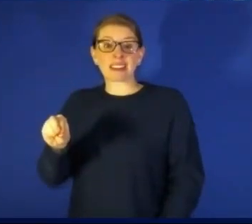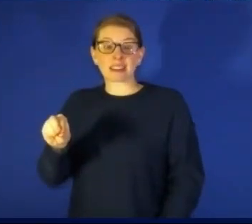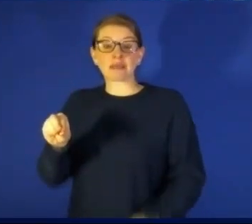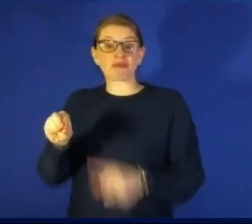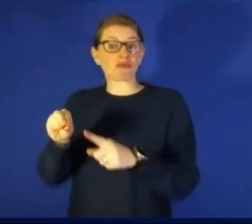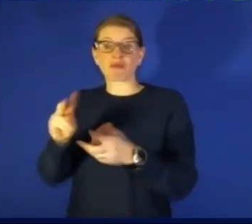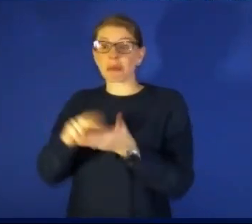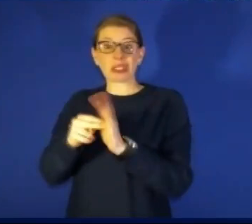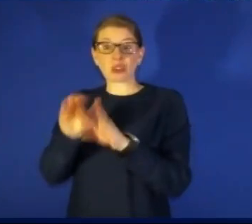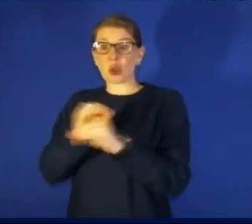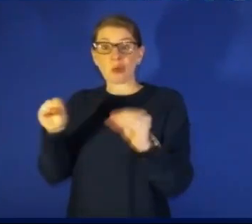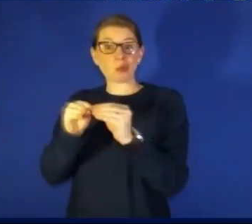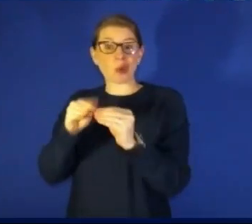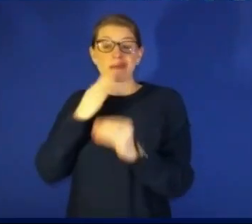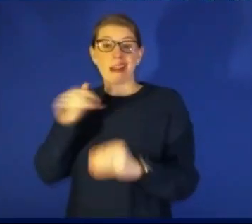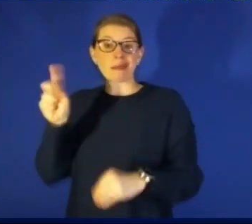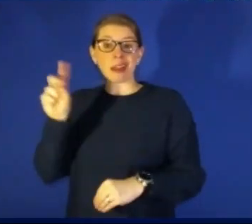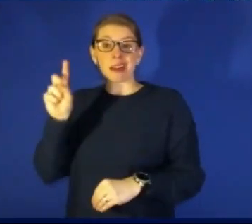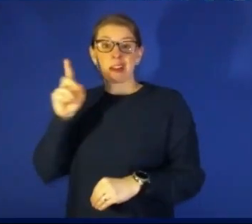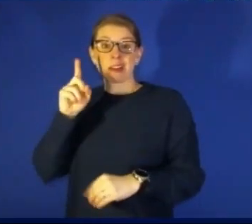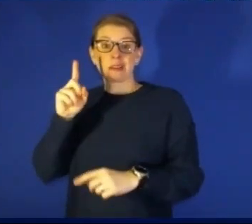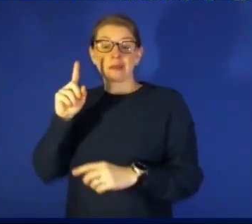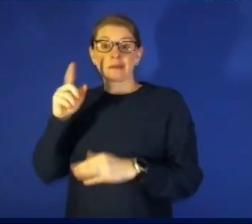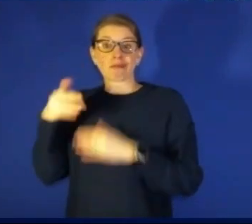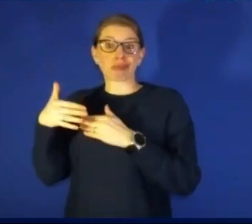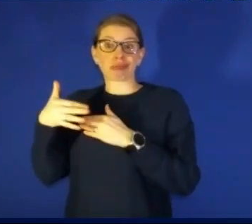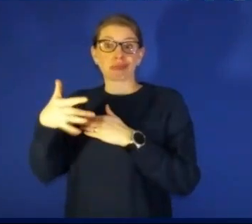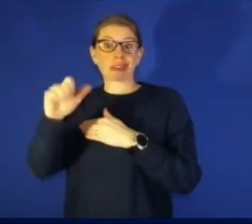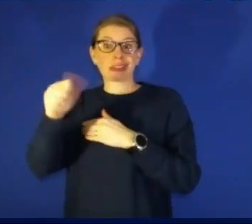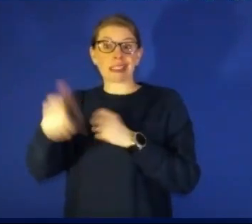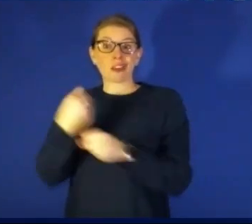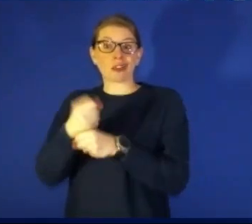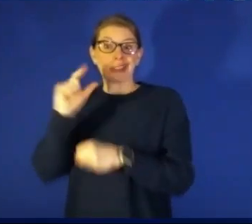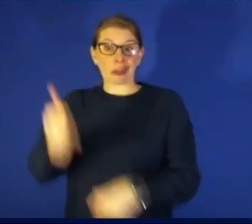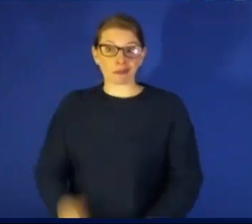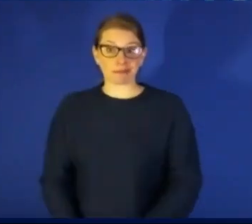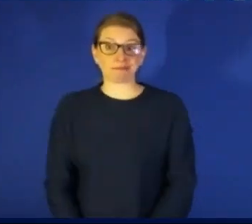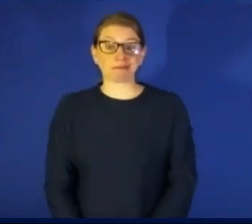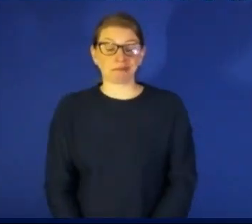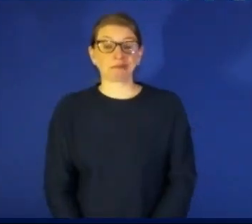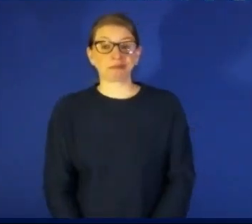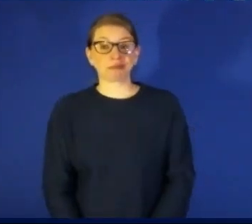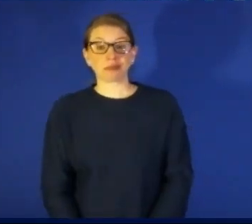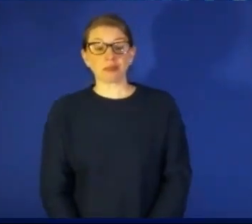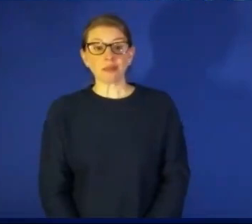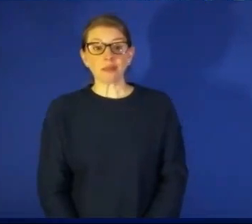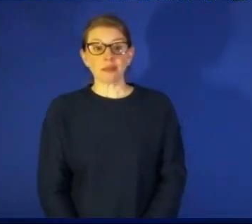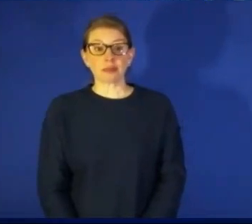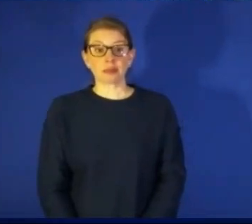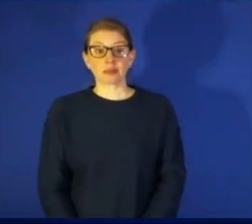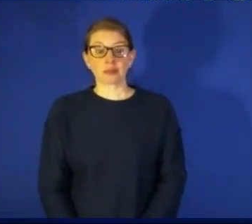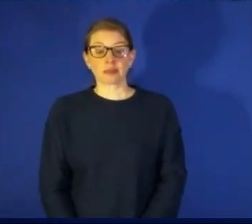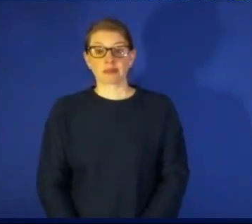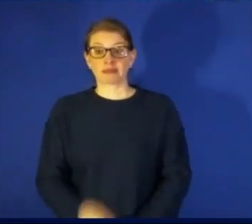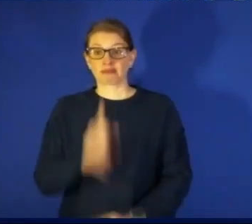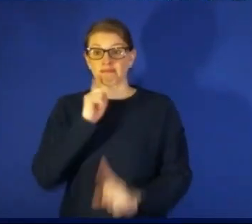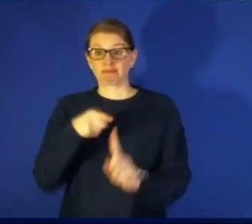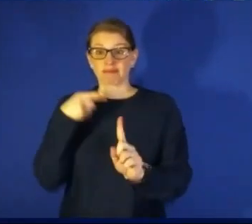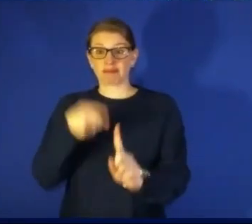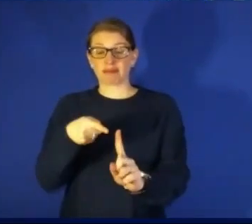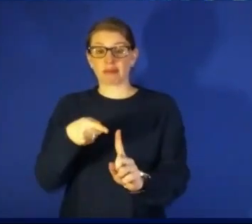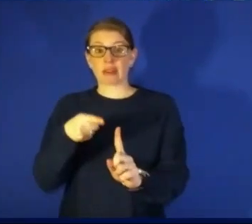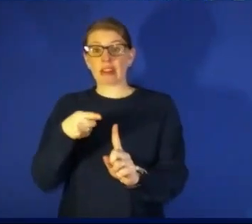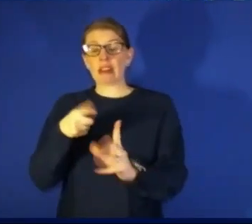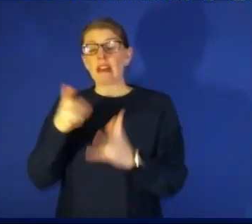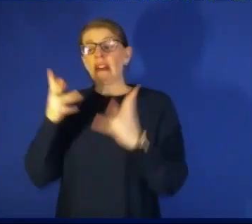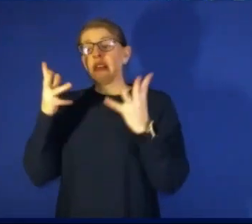longer diabetic as long as 10 years later. So they're really, the idea of going into despair and saying there's